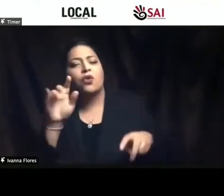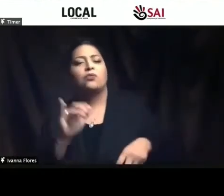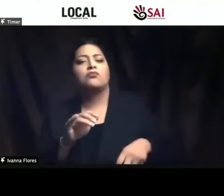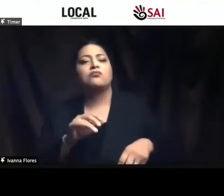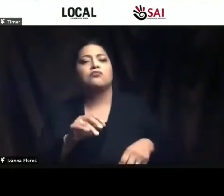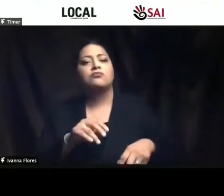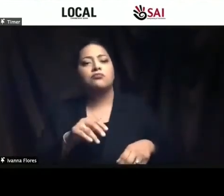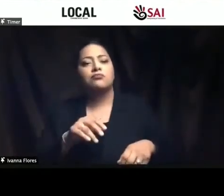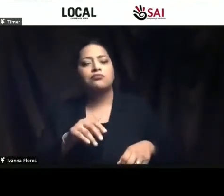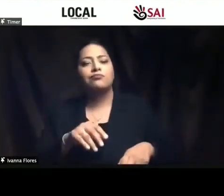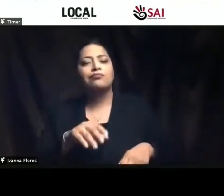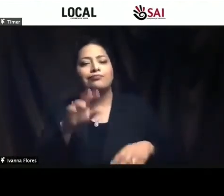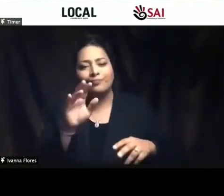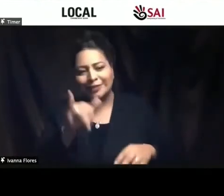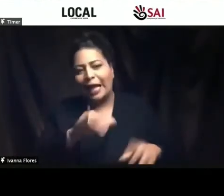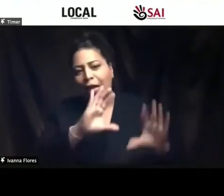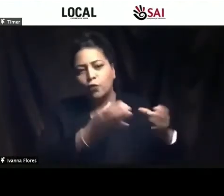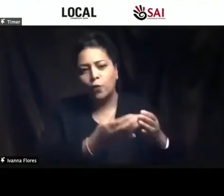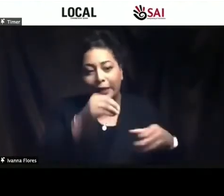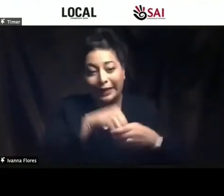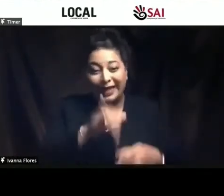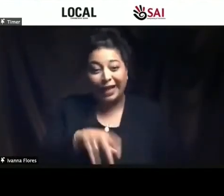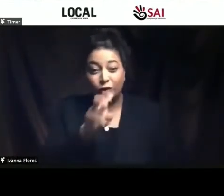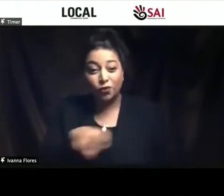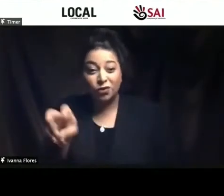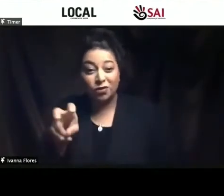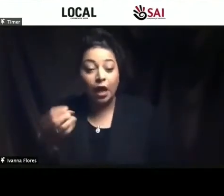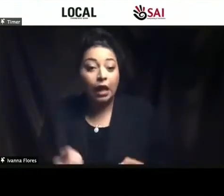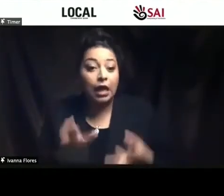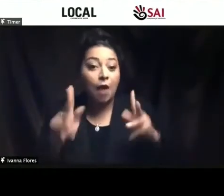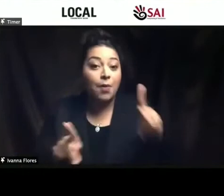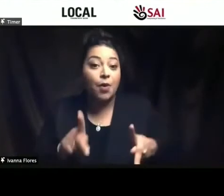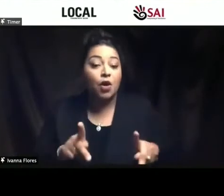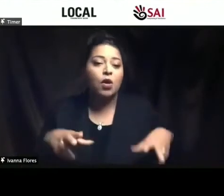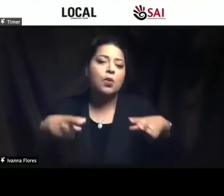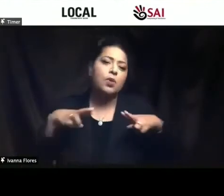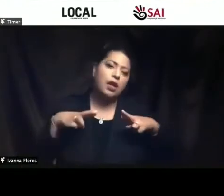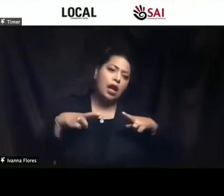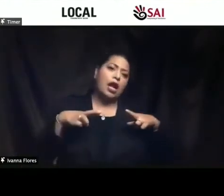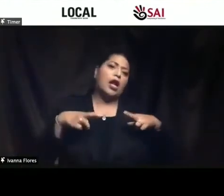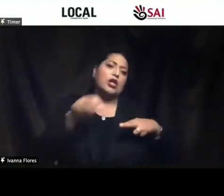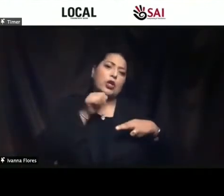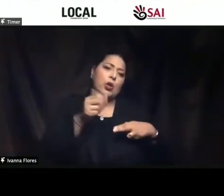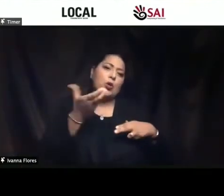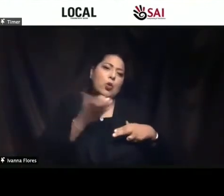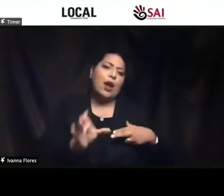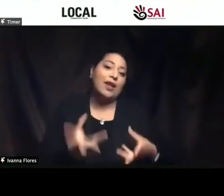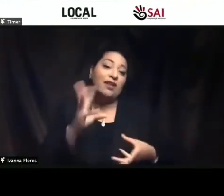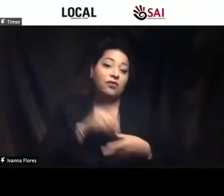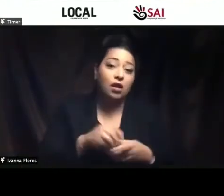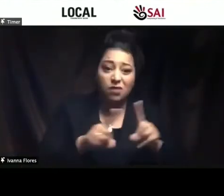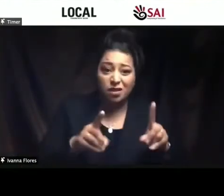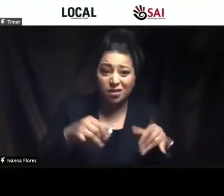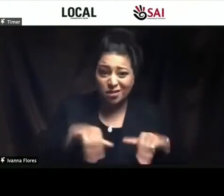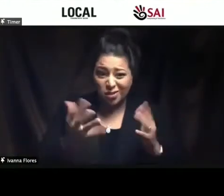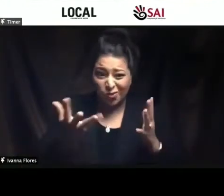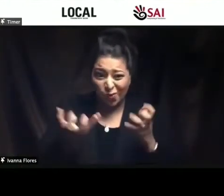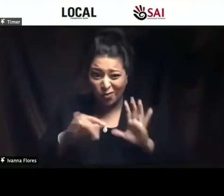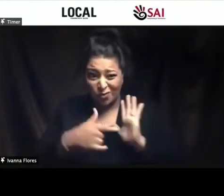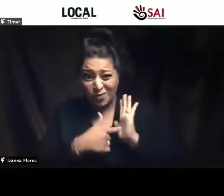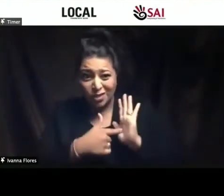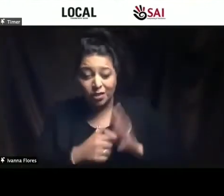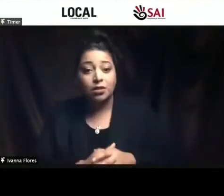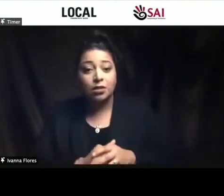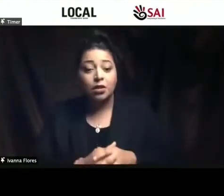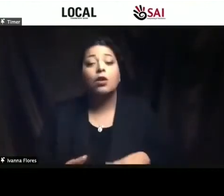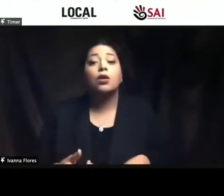transition. Now, there's a lot of seniors who have retired who don't want to do anything, but they still want their voice heard. So we have to be mindful of them, that